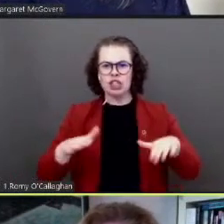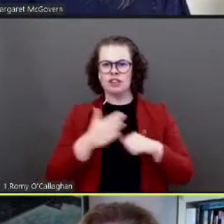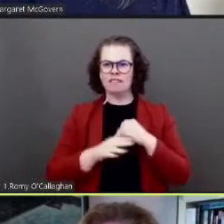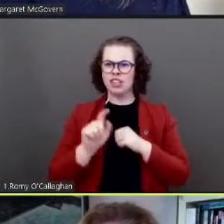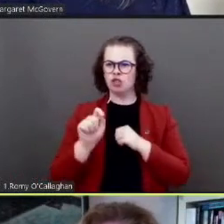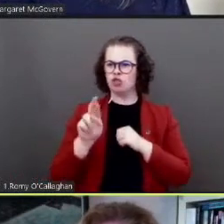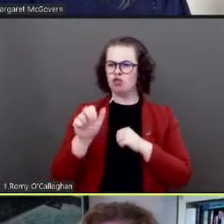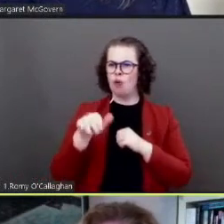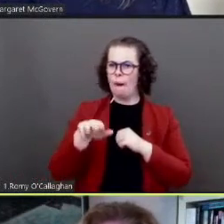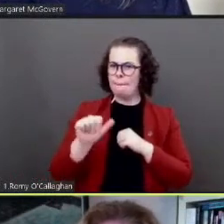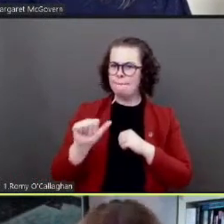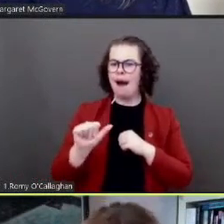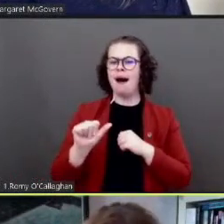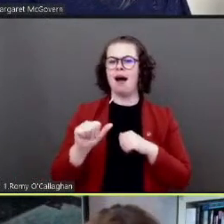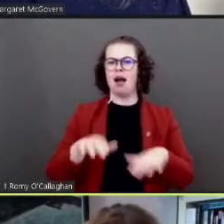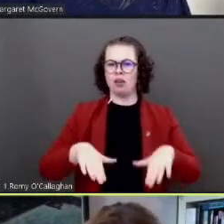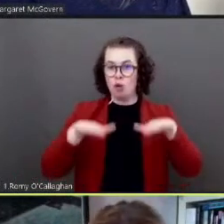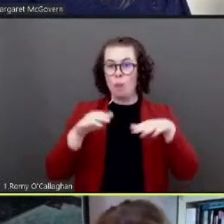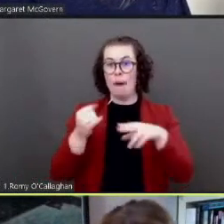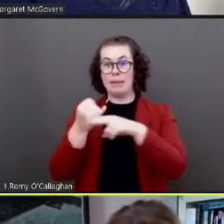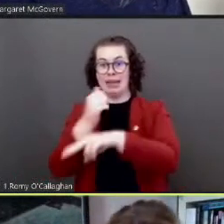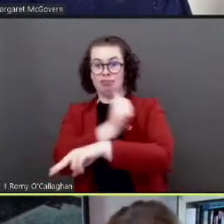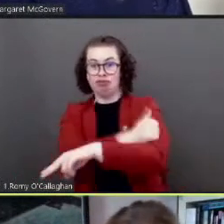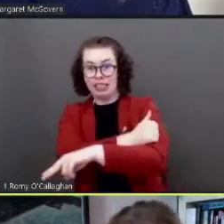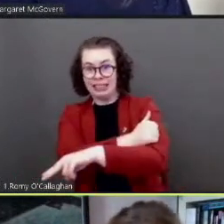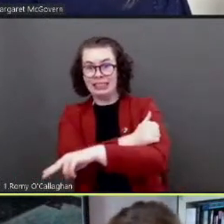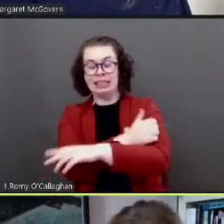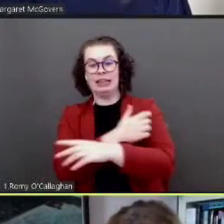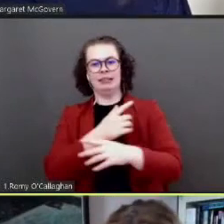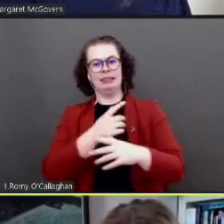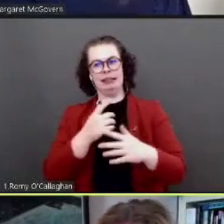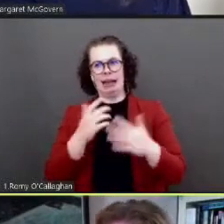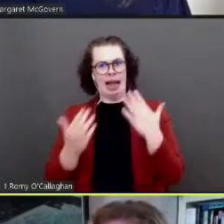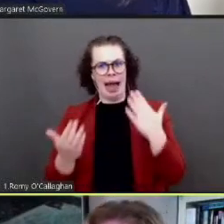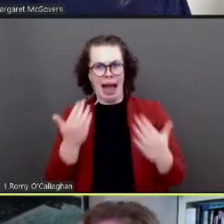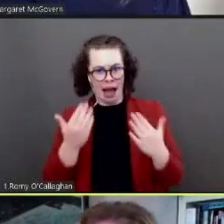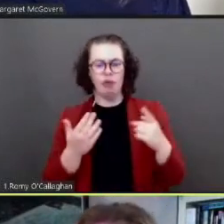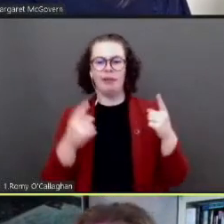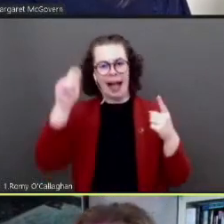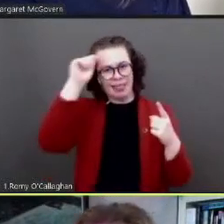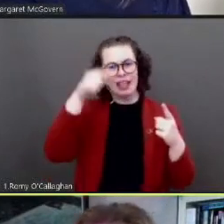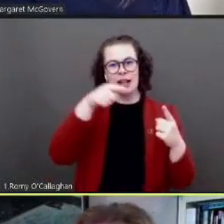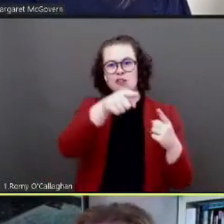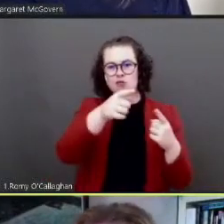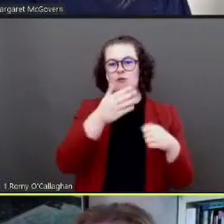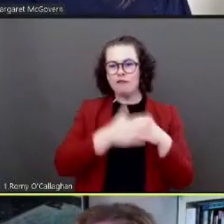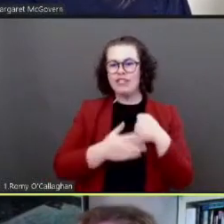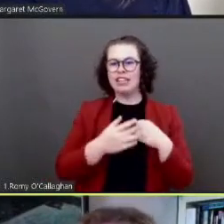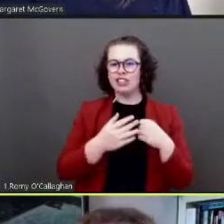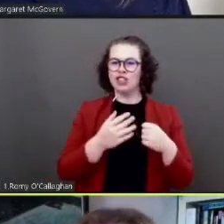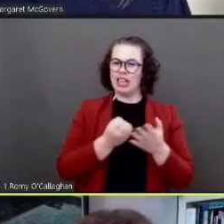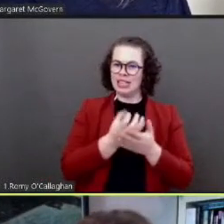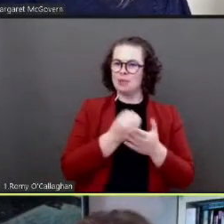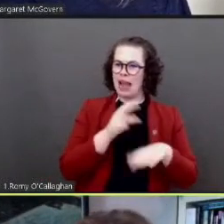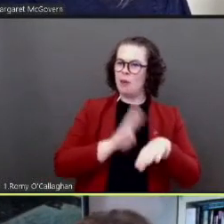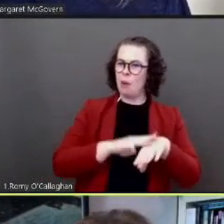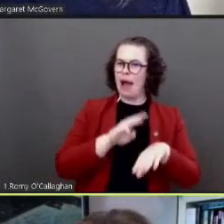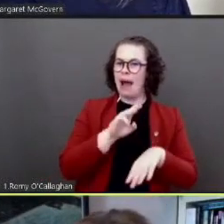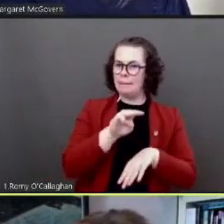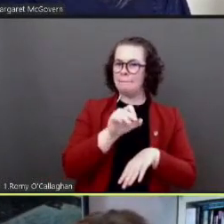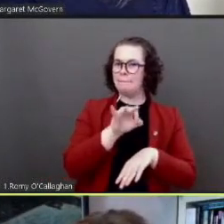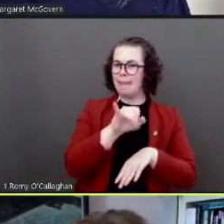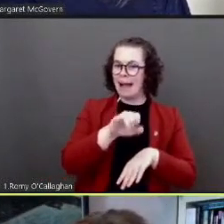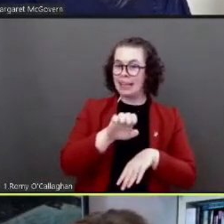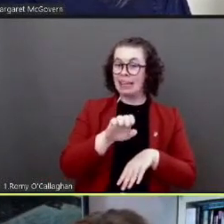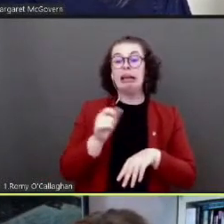Irish prisons. But I think you answered that. So Jane, if it was insufficient, if you let us know through the chat box. I just want to note